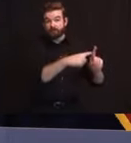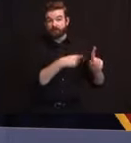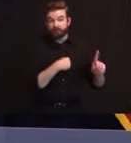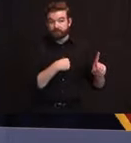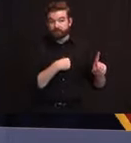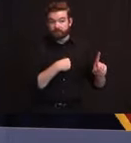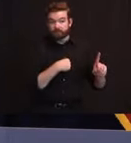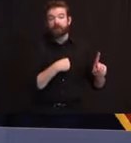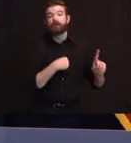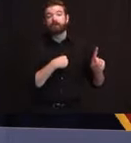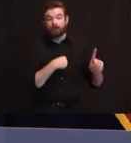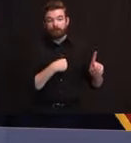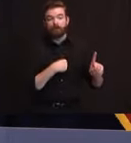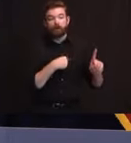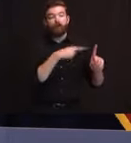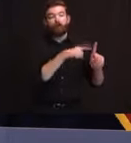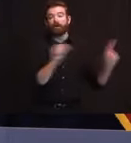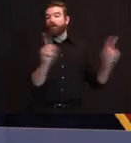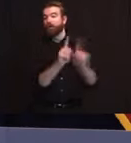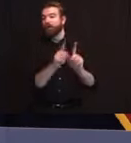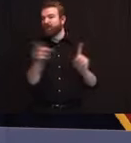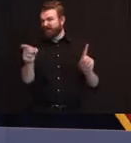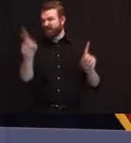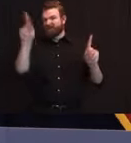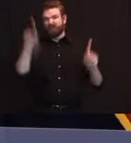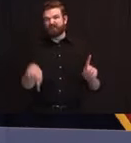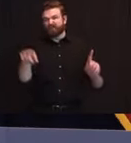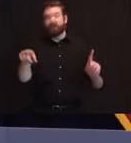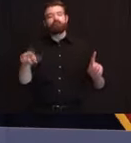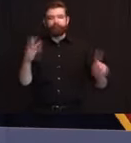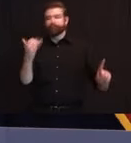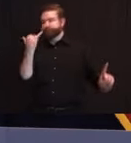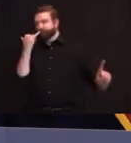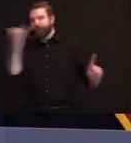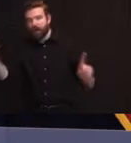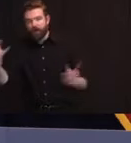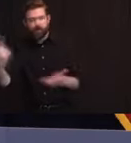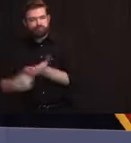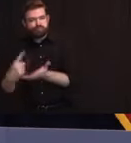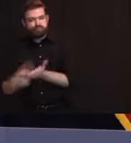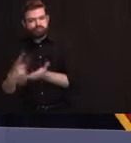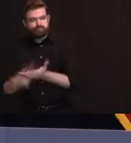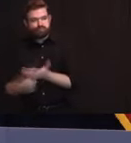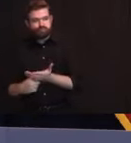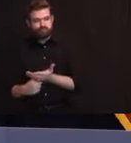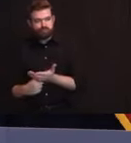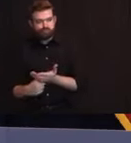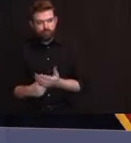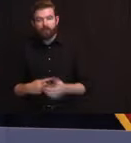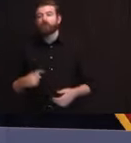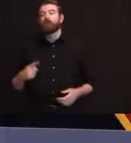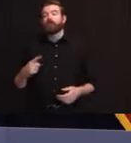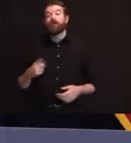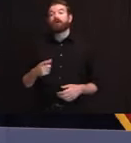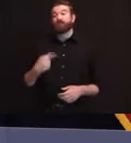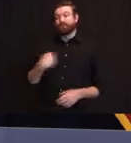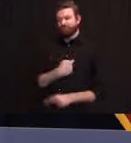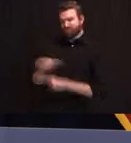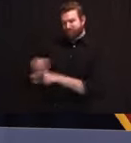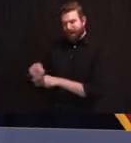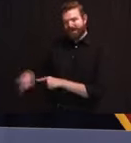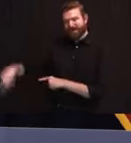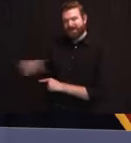protect yourself and those around you from getting sick, such as isolation. Some of the questions they will ask include, what